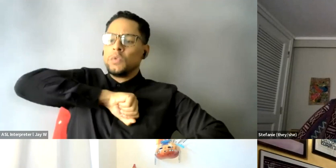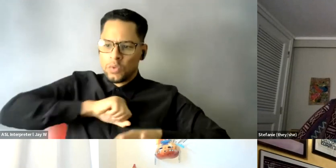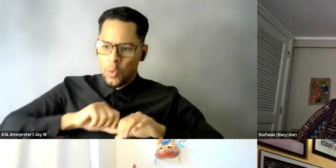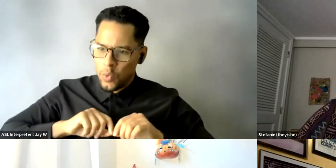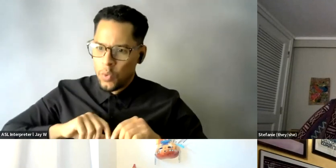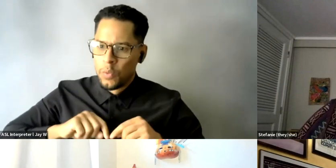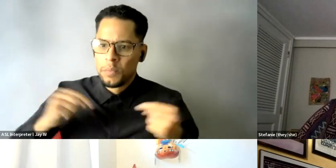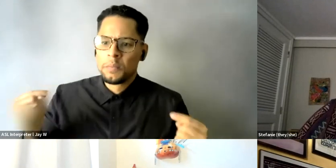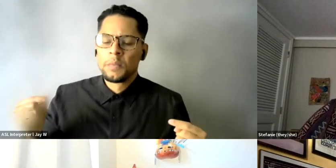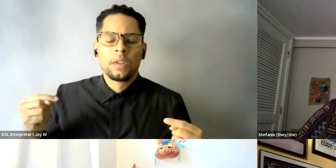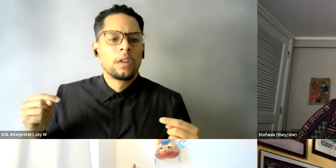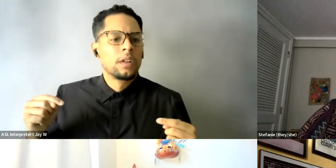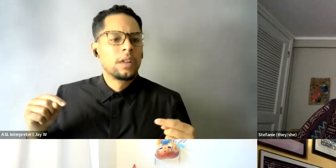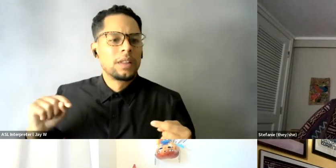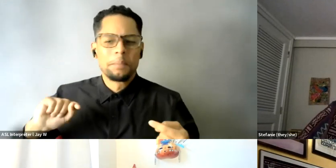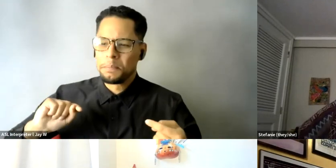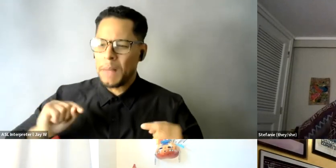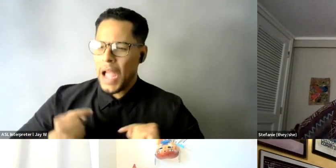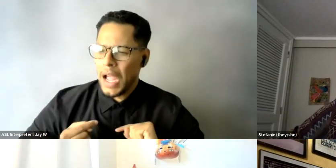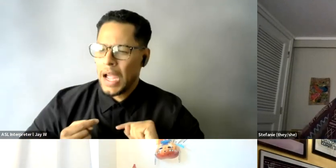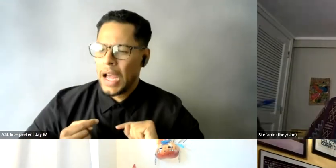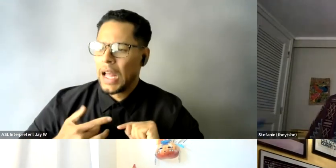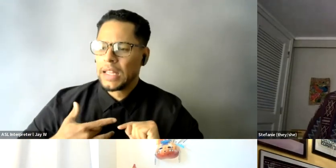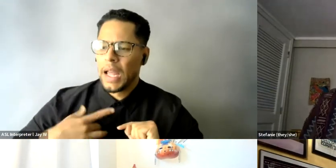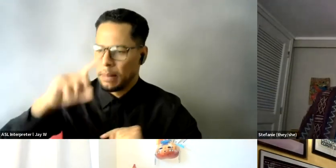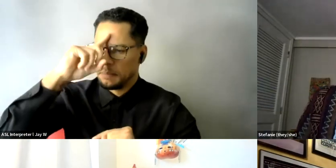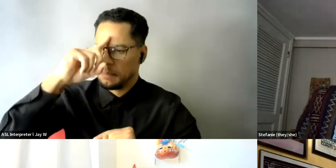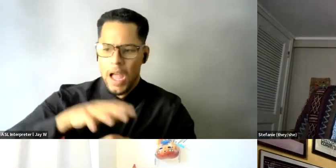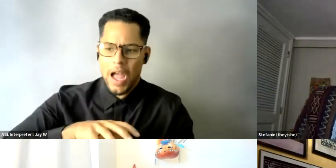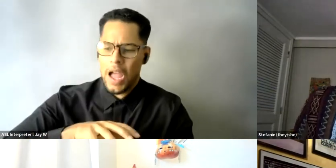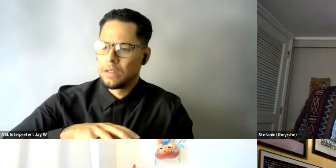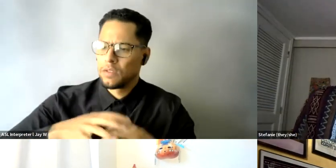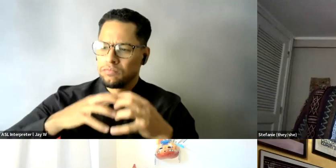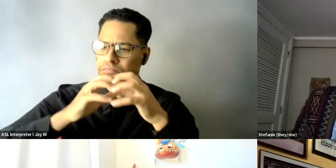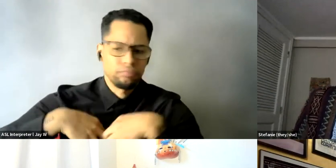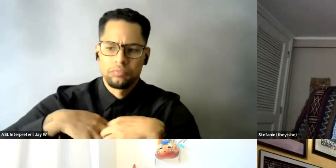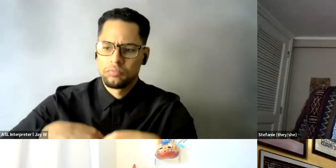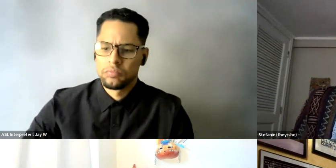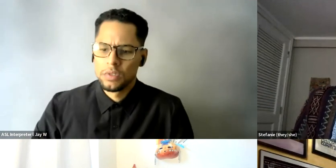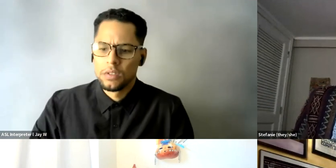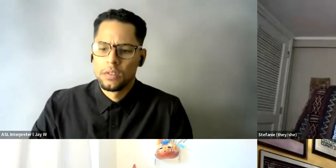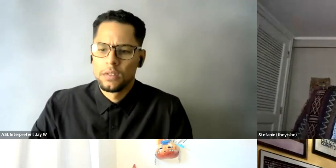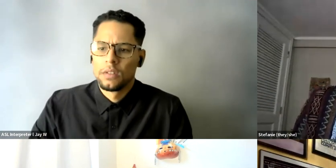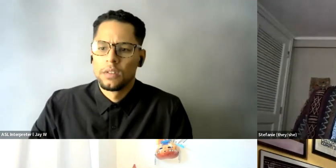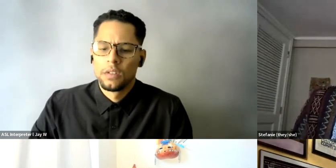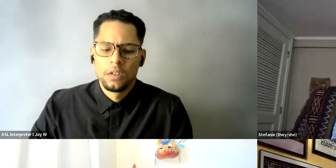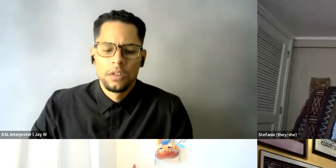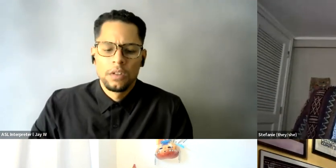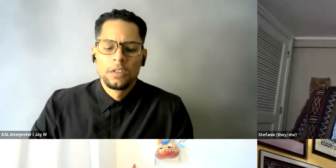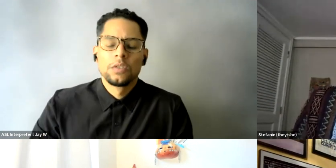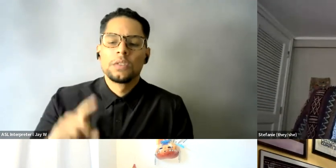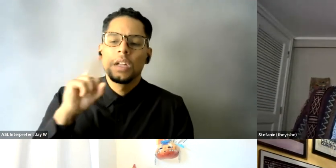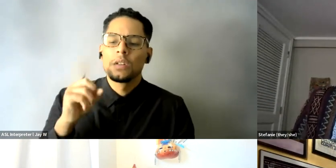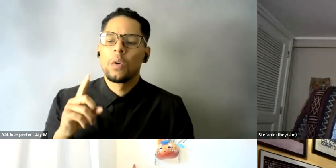and I cracked. And what I would say, and this in some ways goes back to the question of lineage, you know,